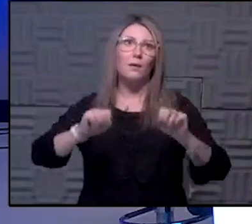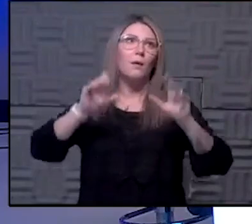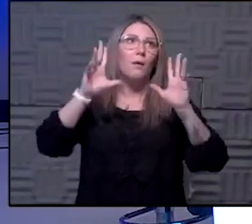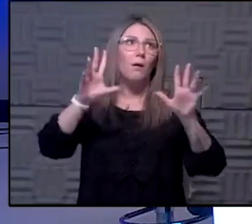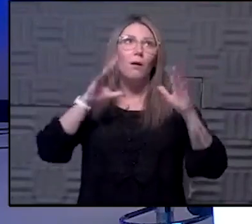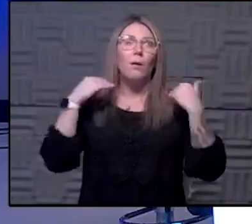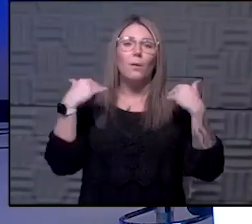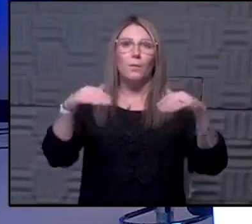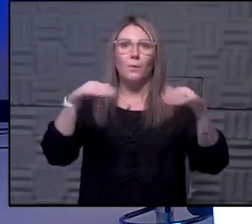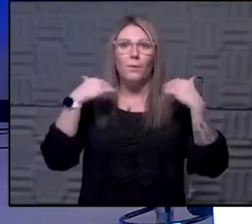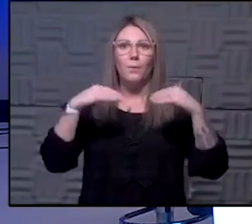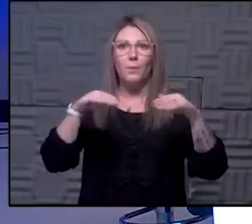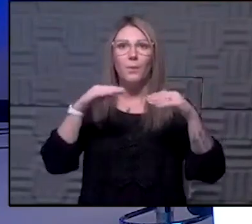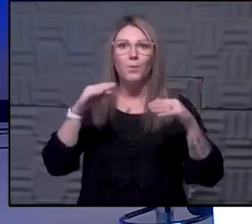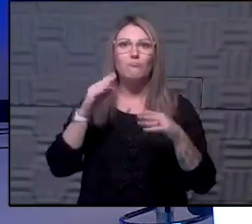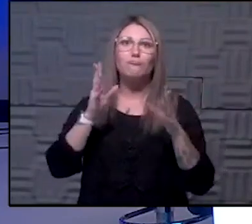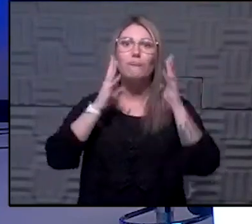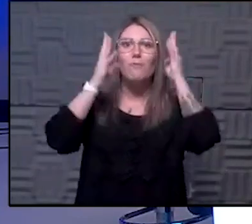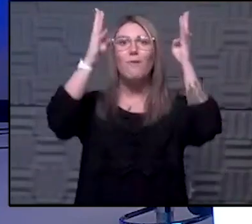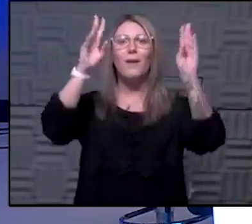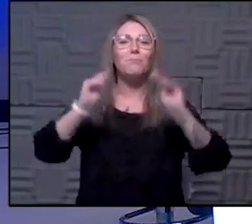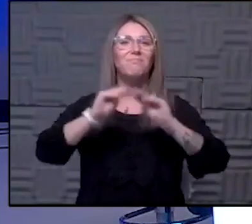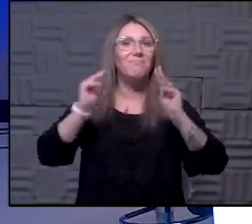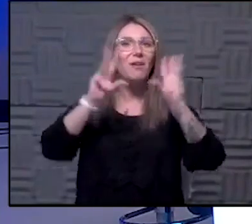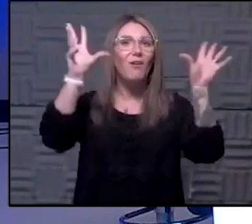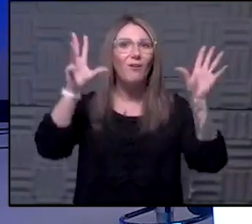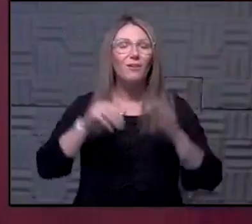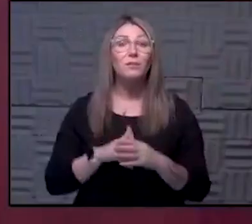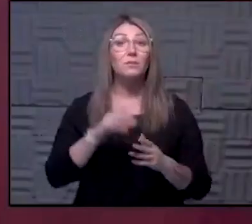together. Other questions?